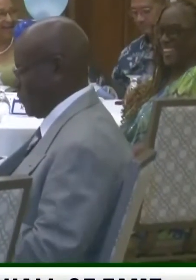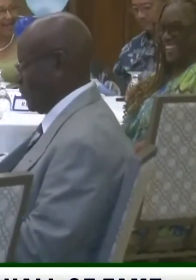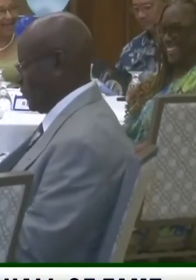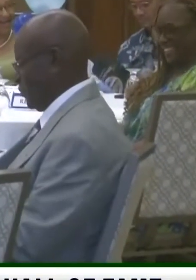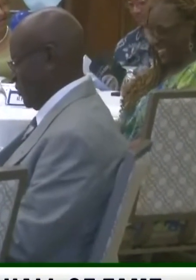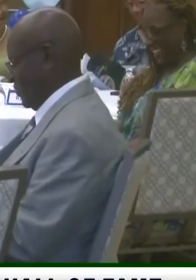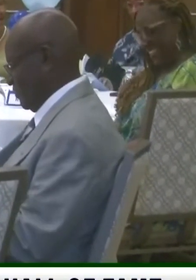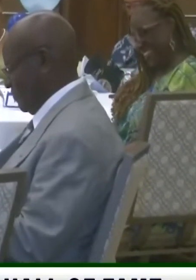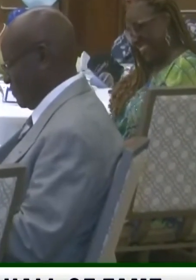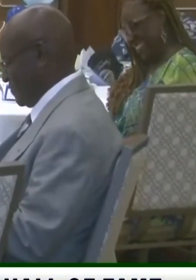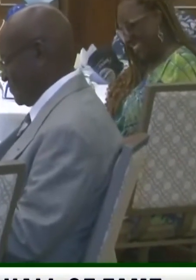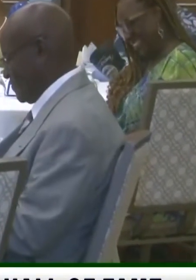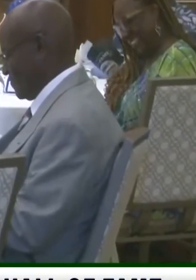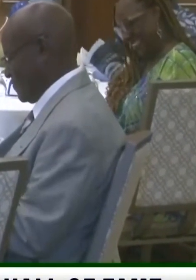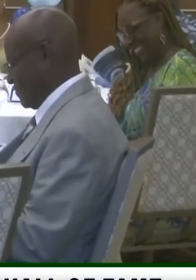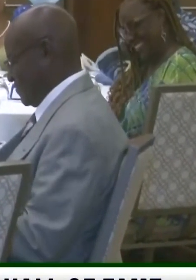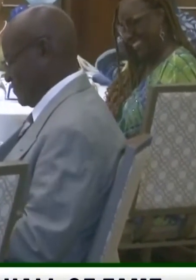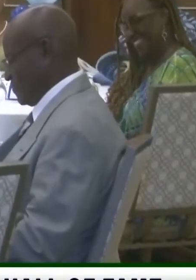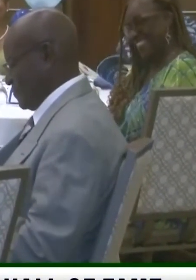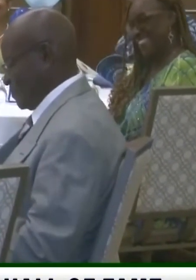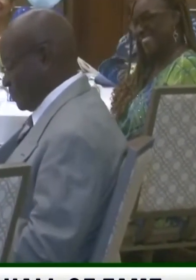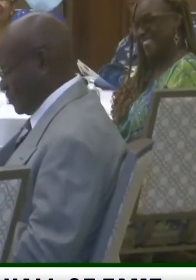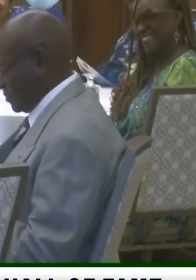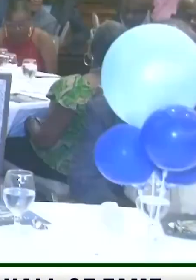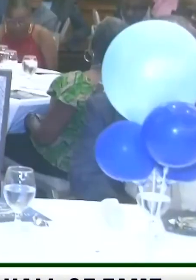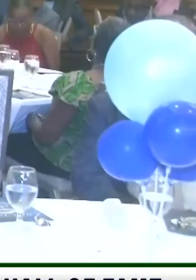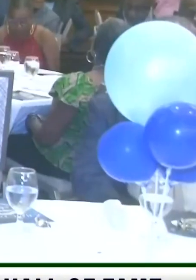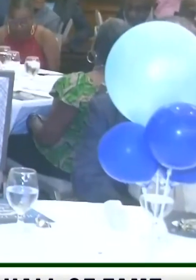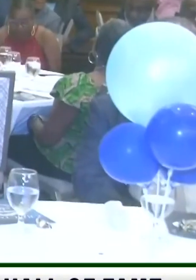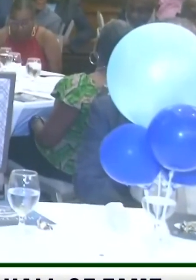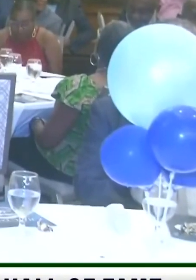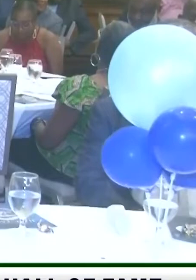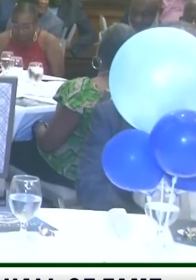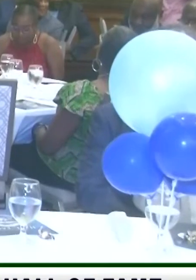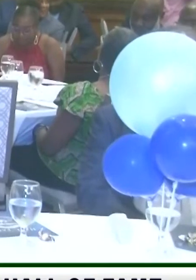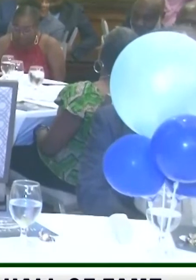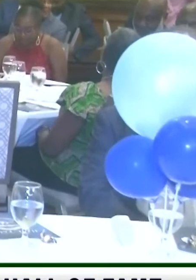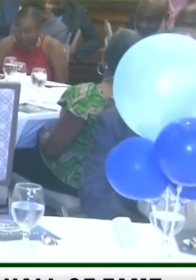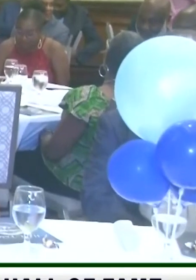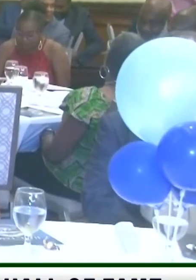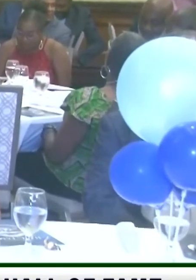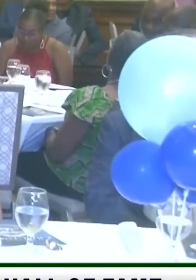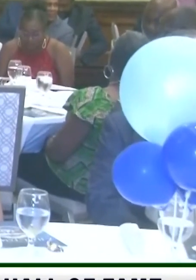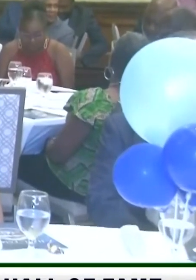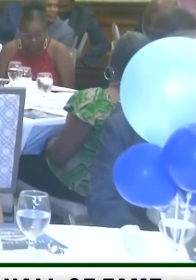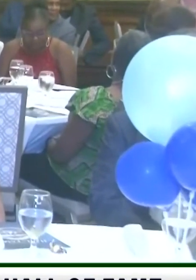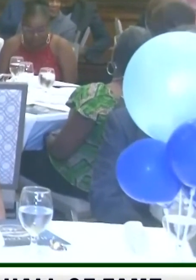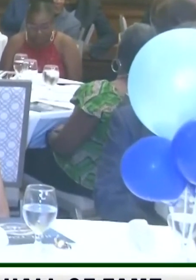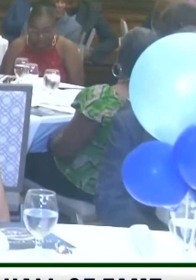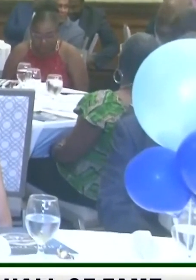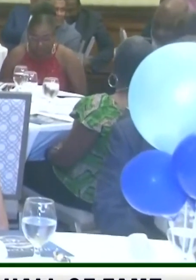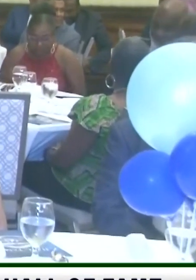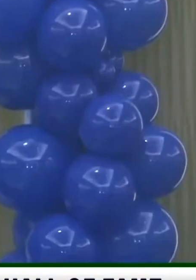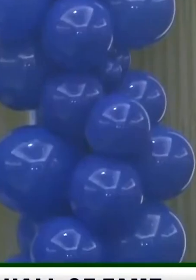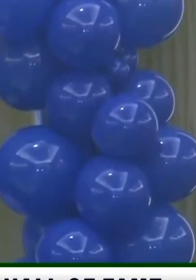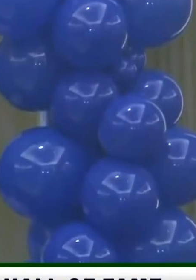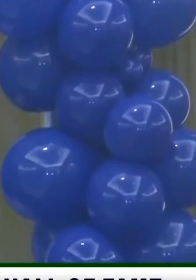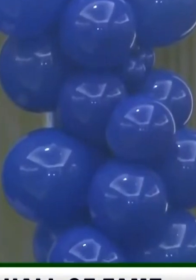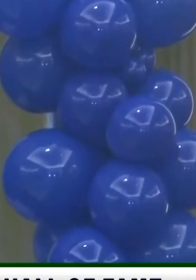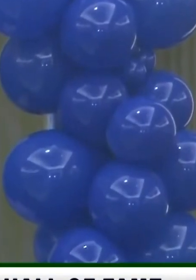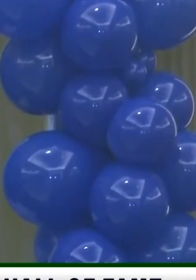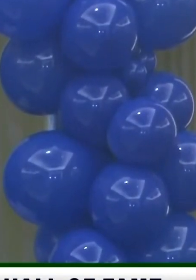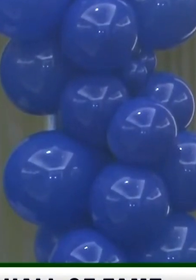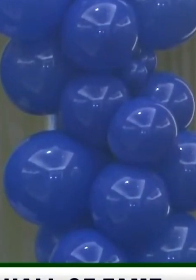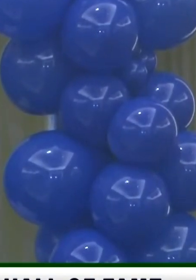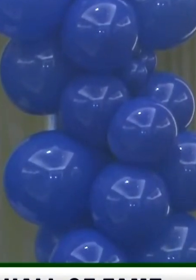Hotel, with President Her Excellency the Most Honorable Dame Sandra Mason in attendance. The inductees are from